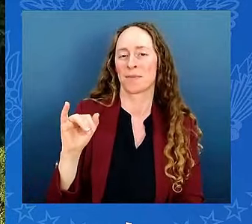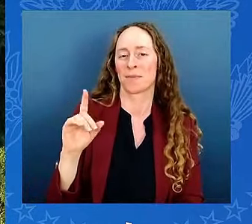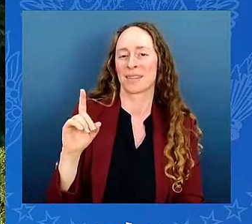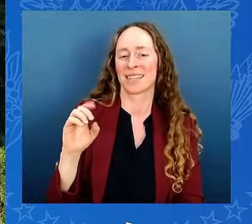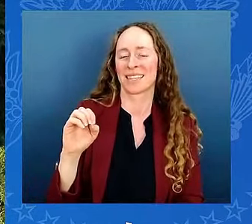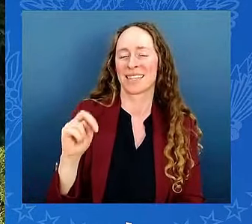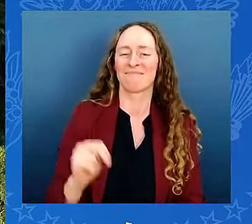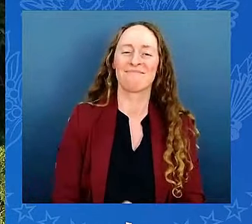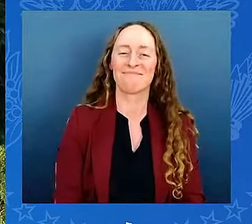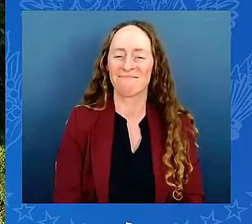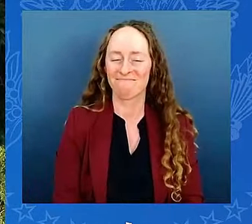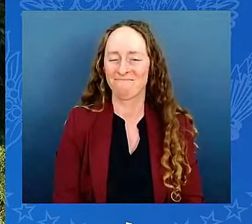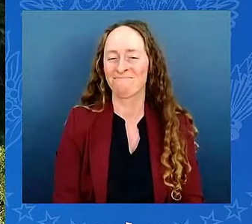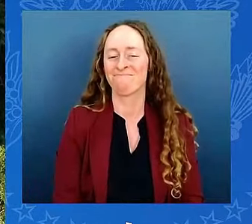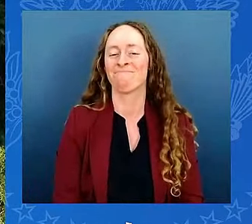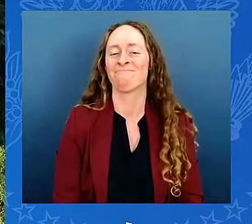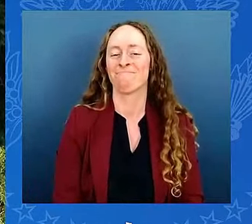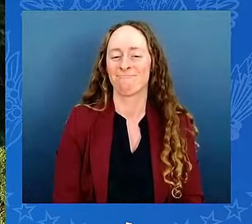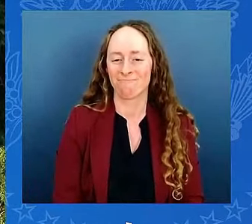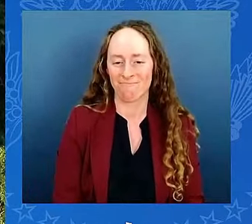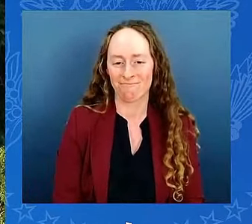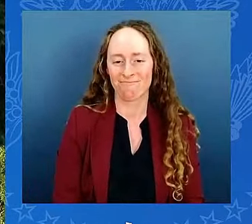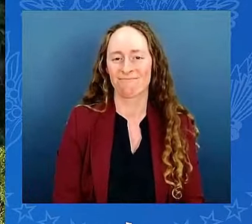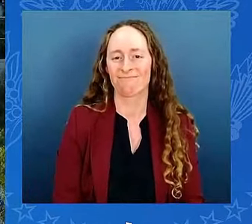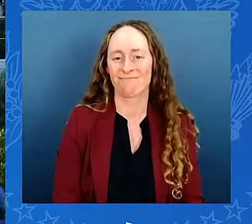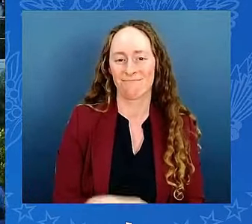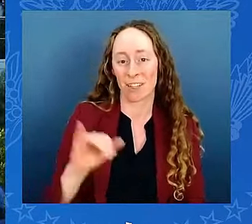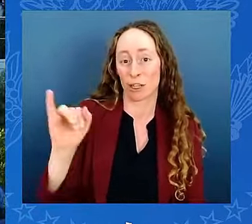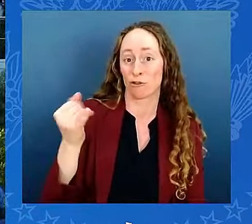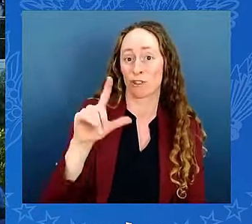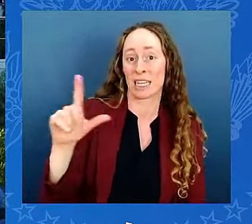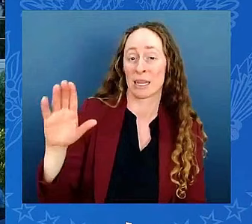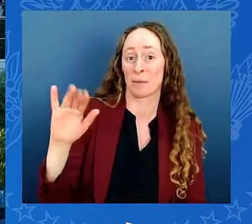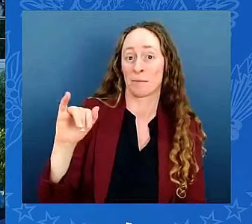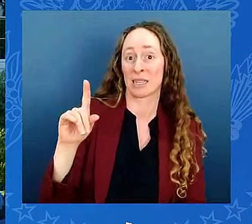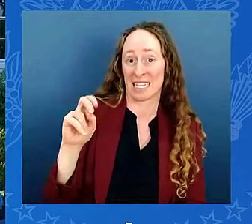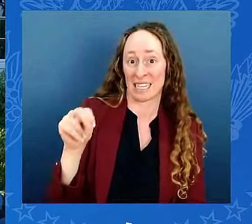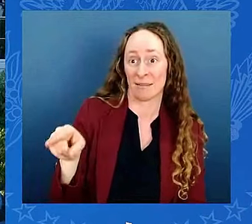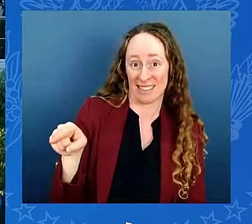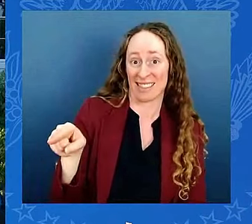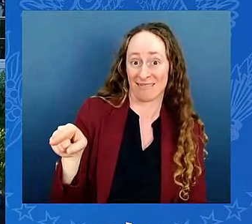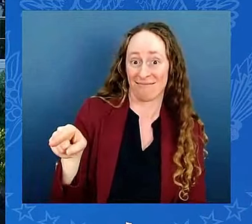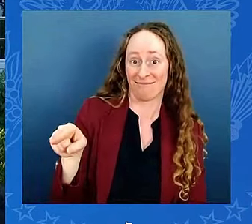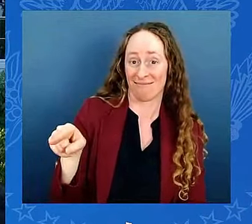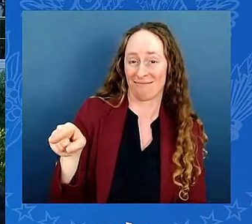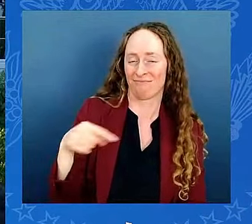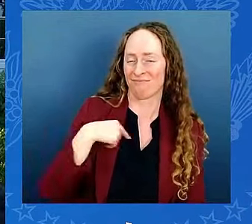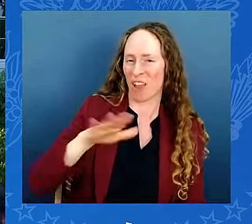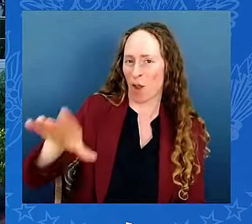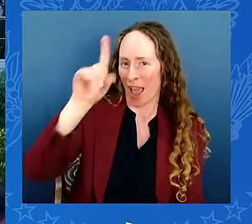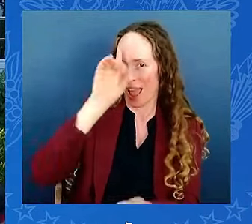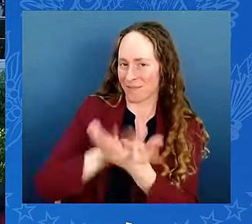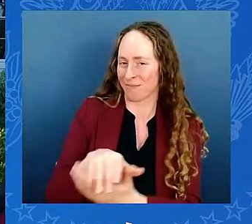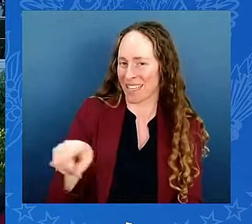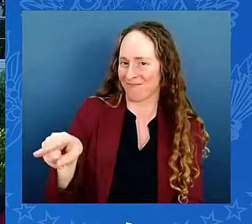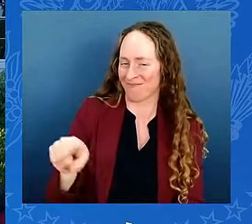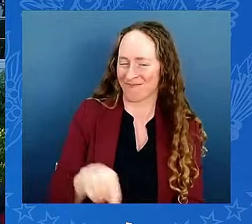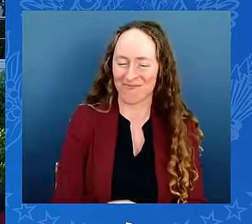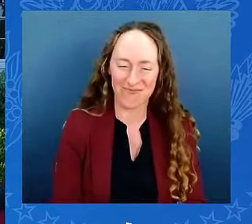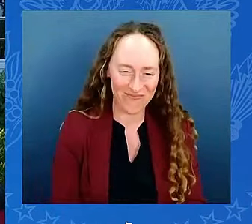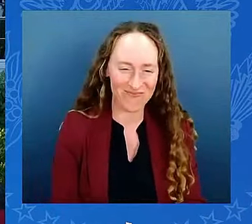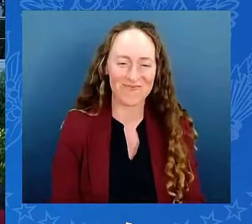I'm Jill Biden's husband and Ashley Biden's dad. Thank you, Ruth, Nicole,